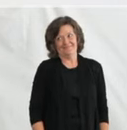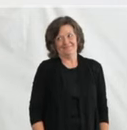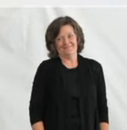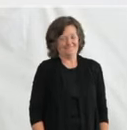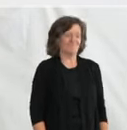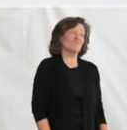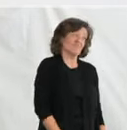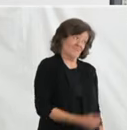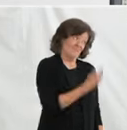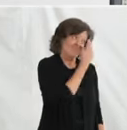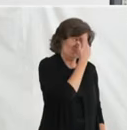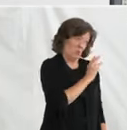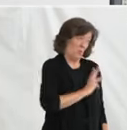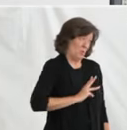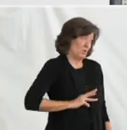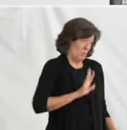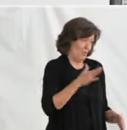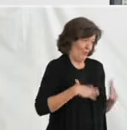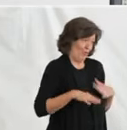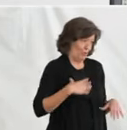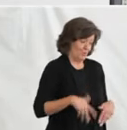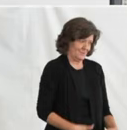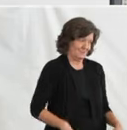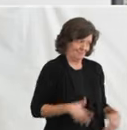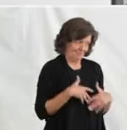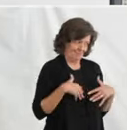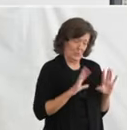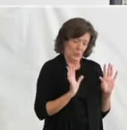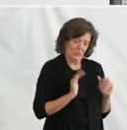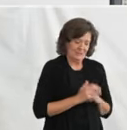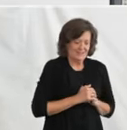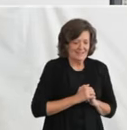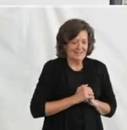Well, you know what Wonder Woman wears. It was